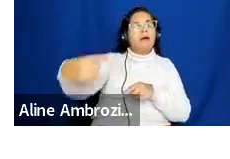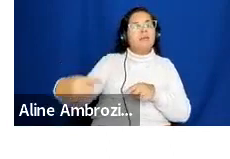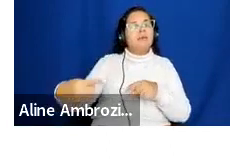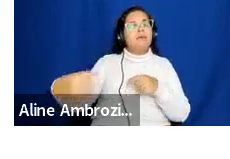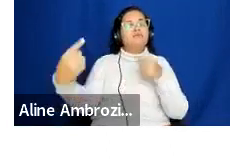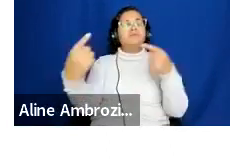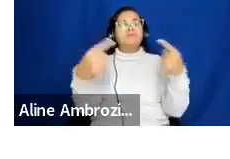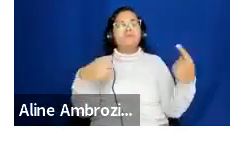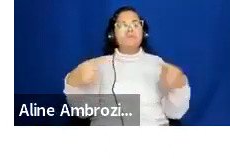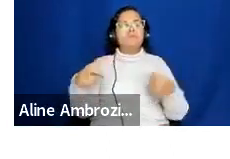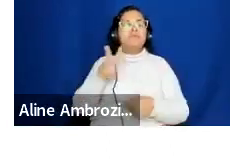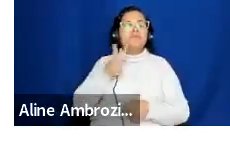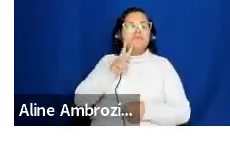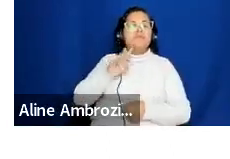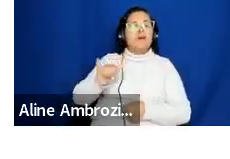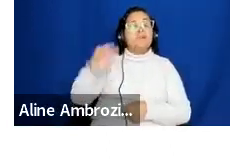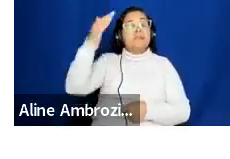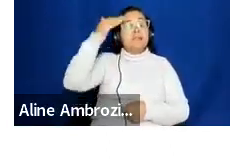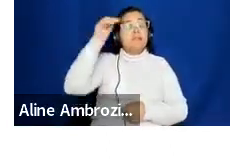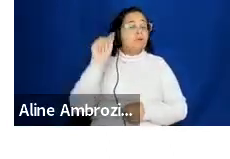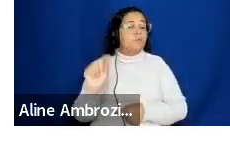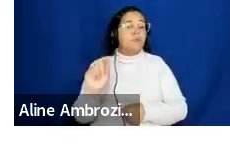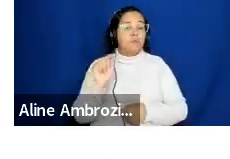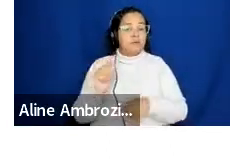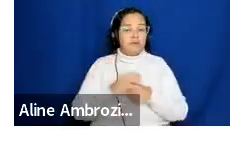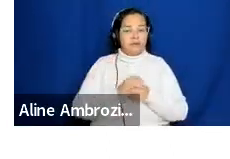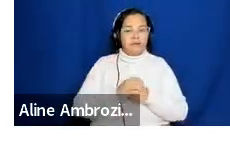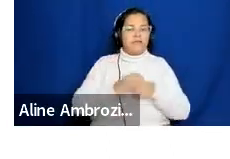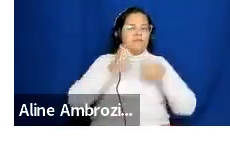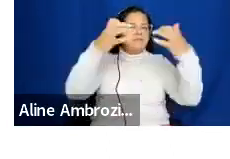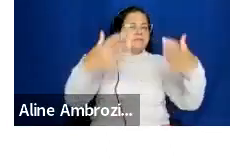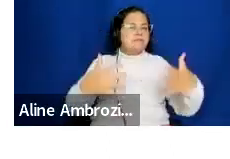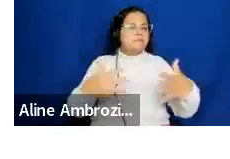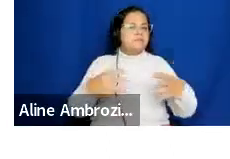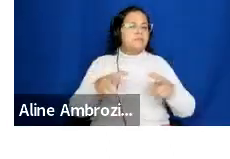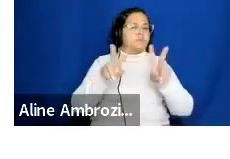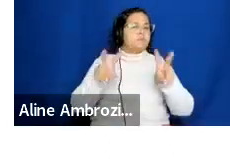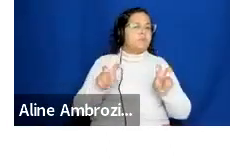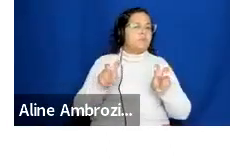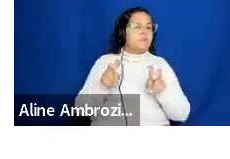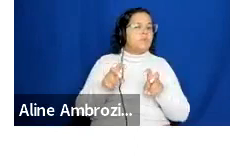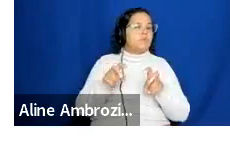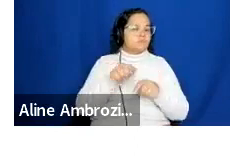So we'll have a look at some key passages and readings.